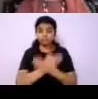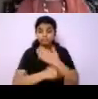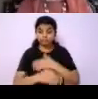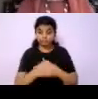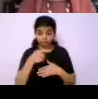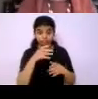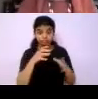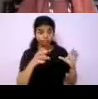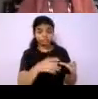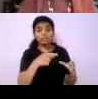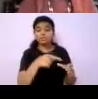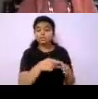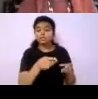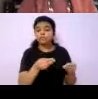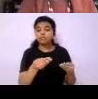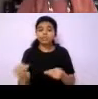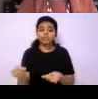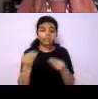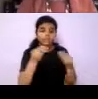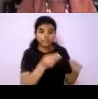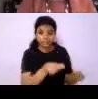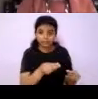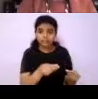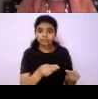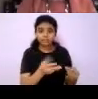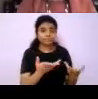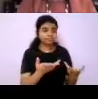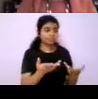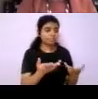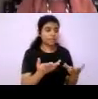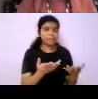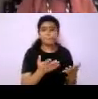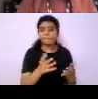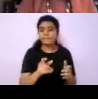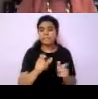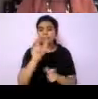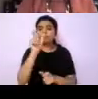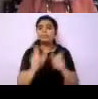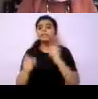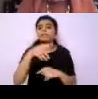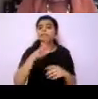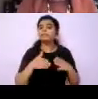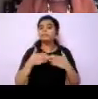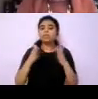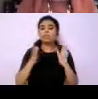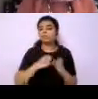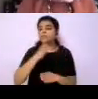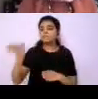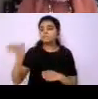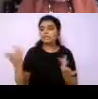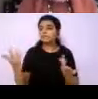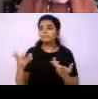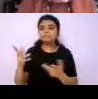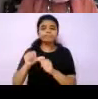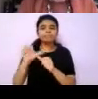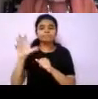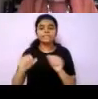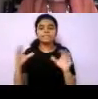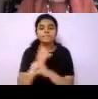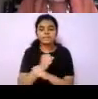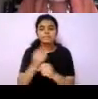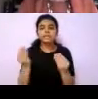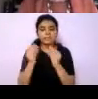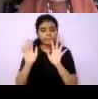will replenish public coffers. The arguments strategically counter